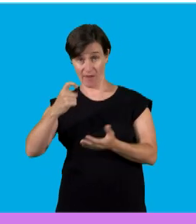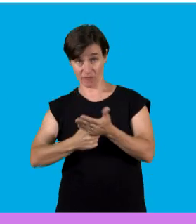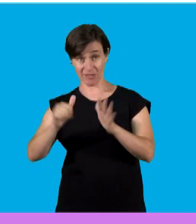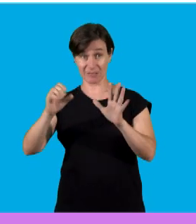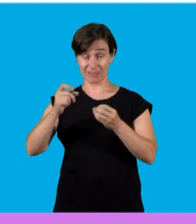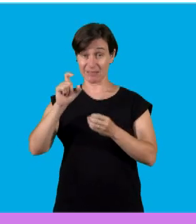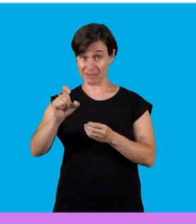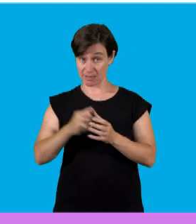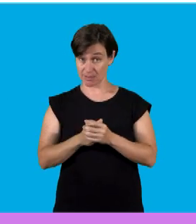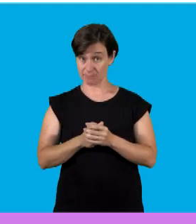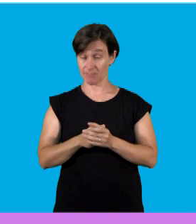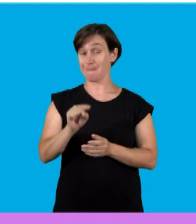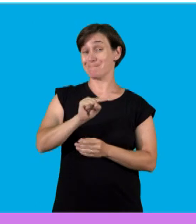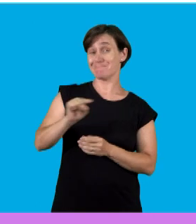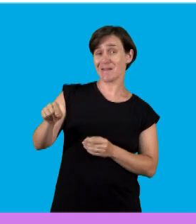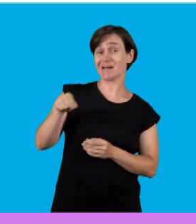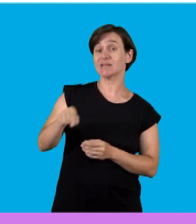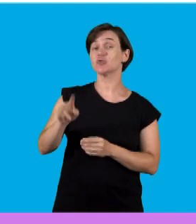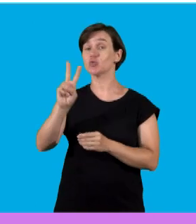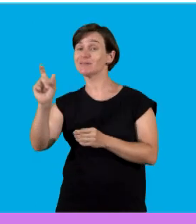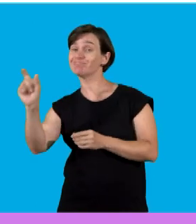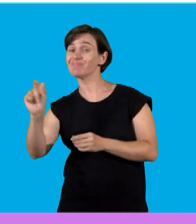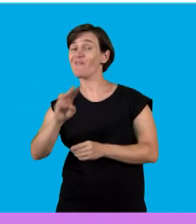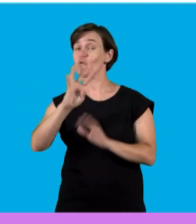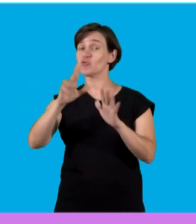513,345 rand and 60 cents minus the